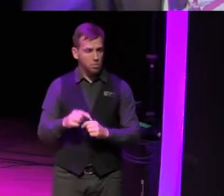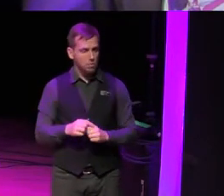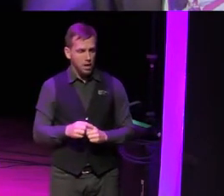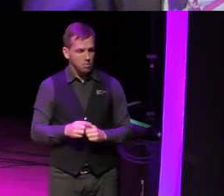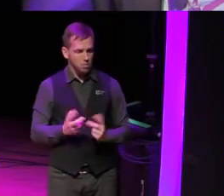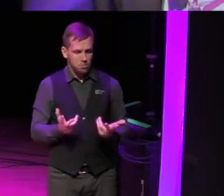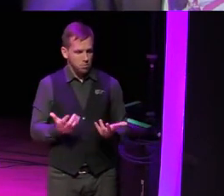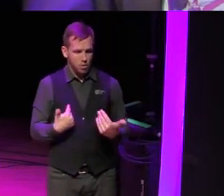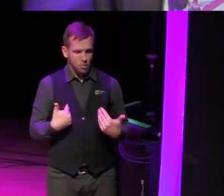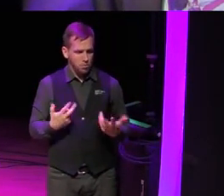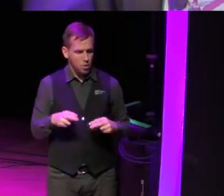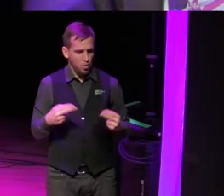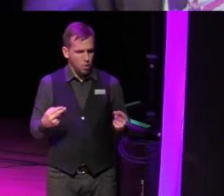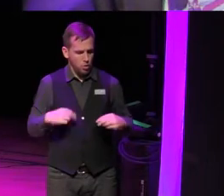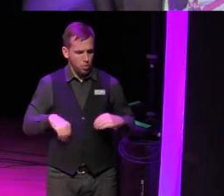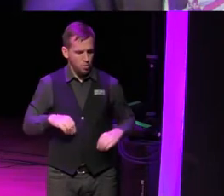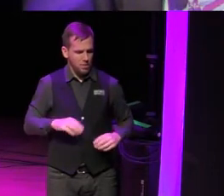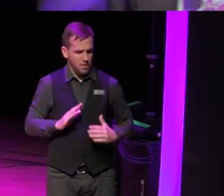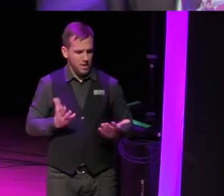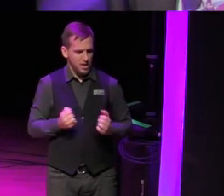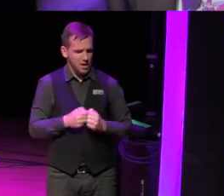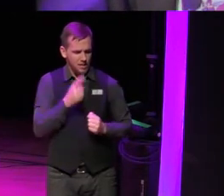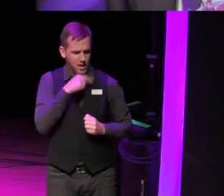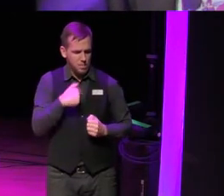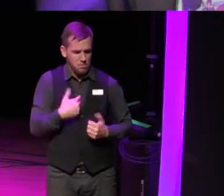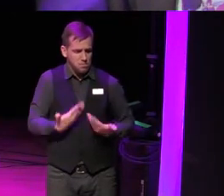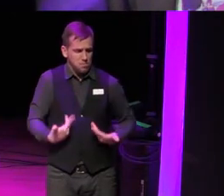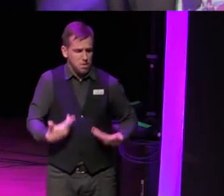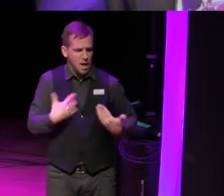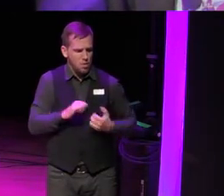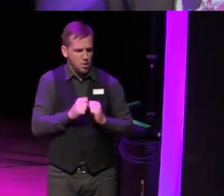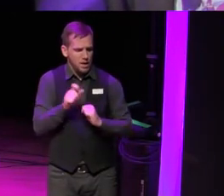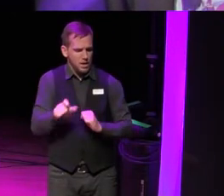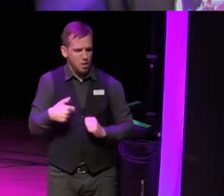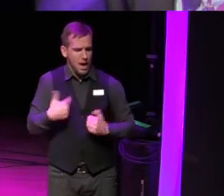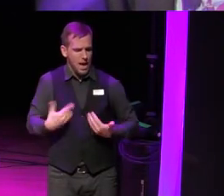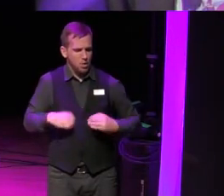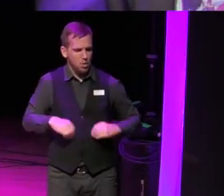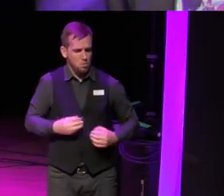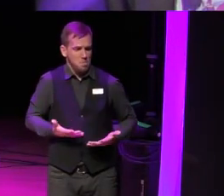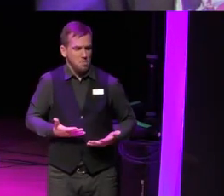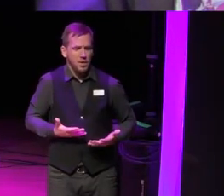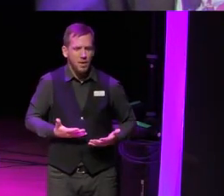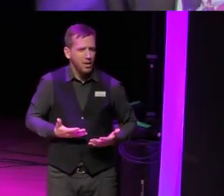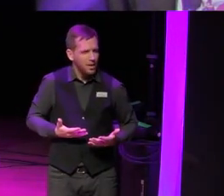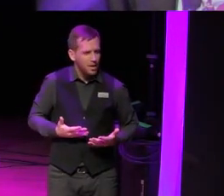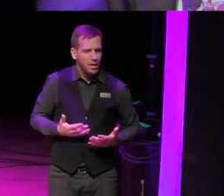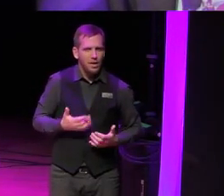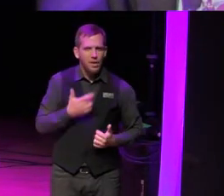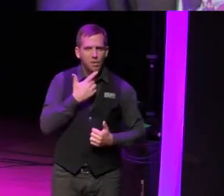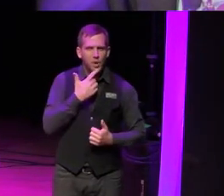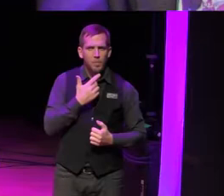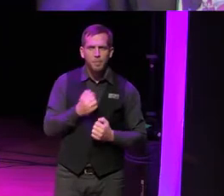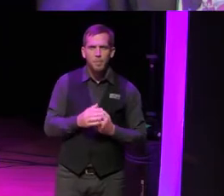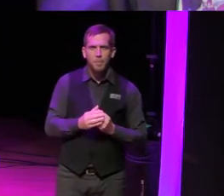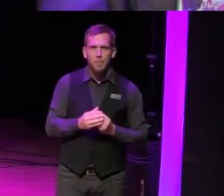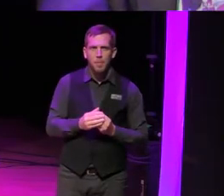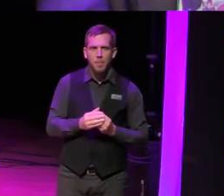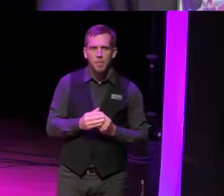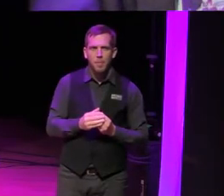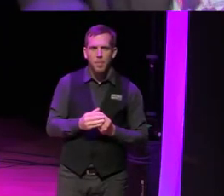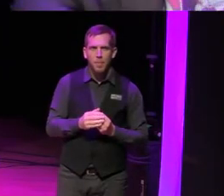normal system. There's nothing wrong with what they're doing. It's what is expected. And I served with two